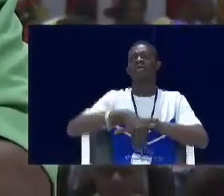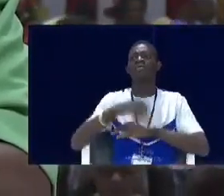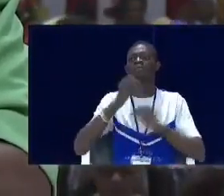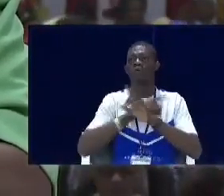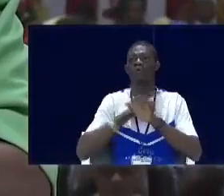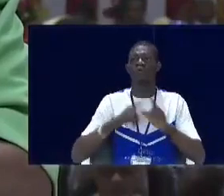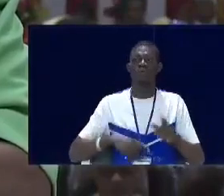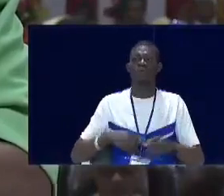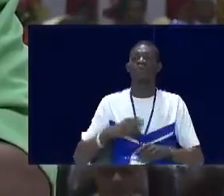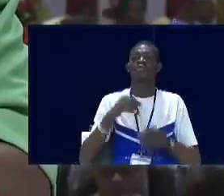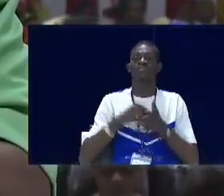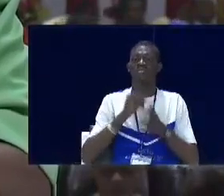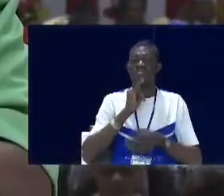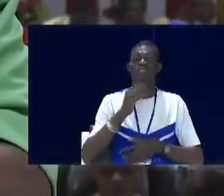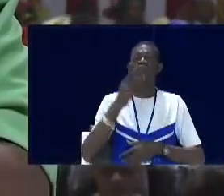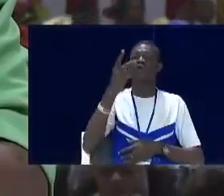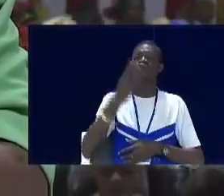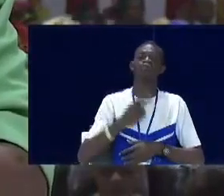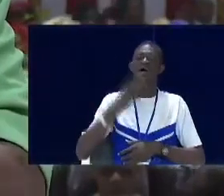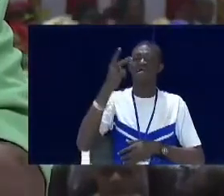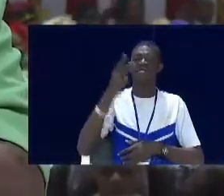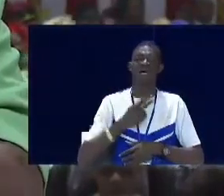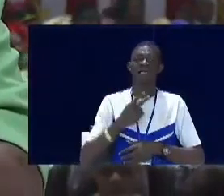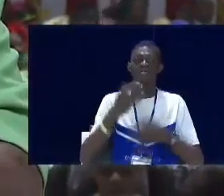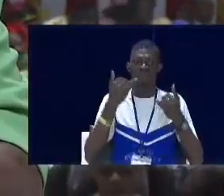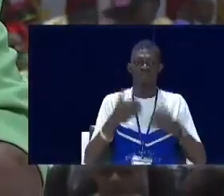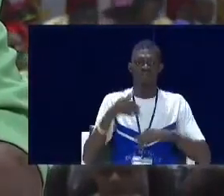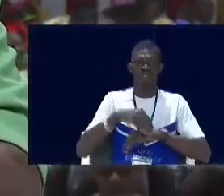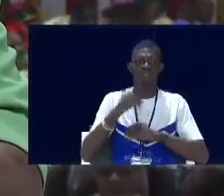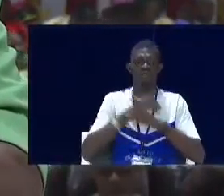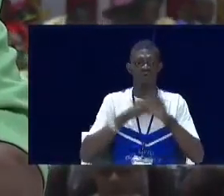It's you and I tonight, Lord.